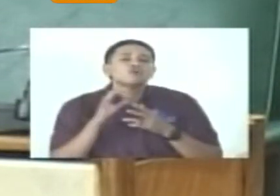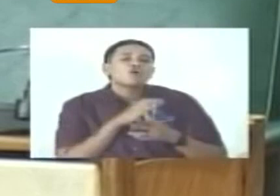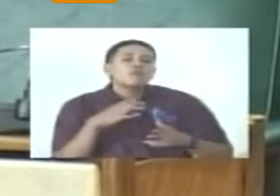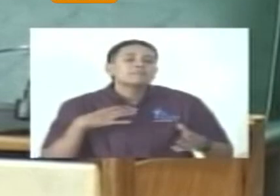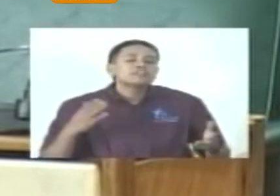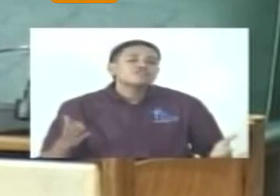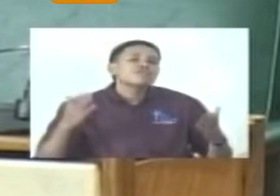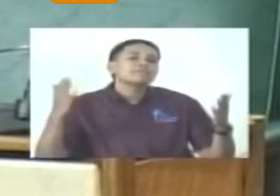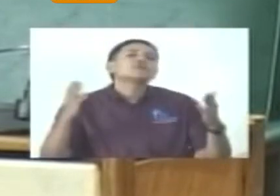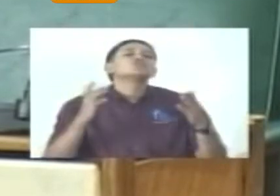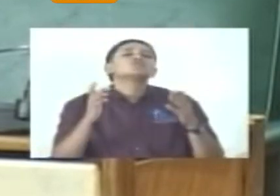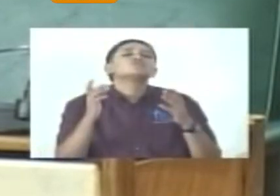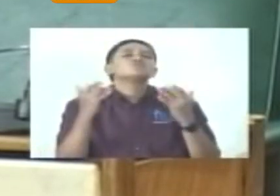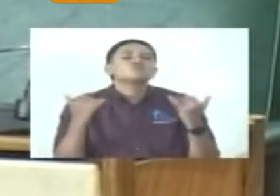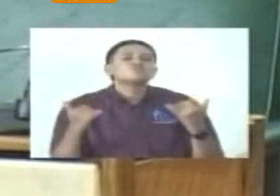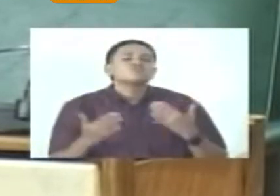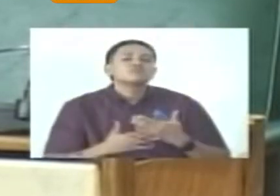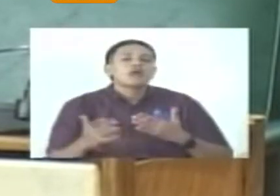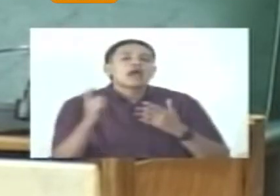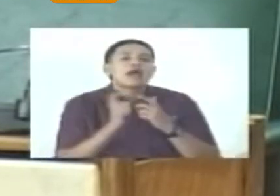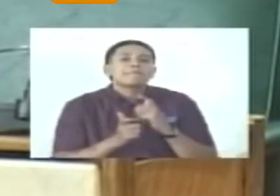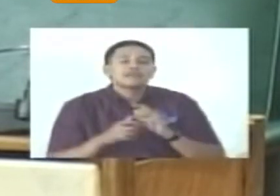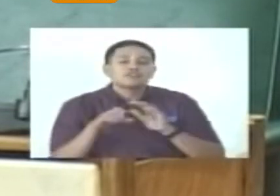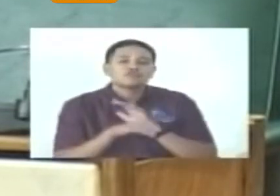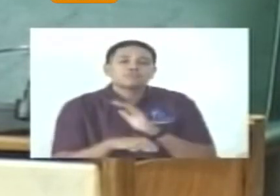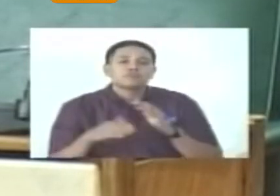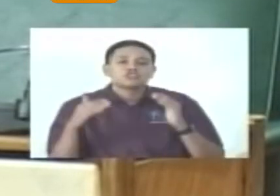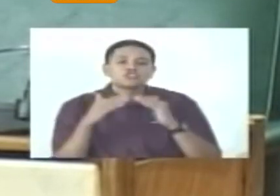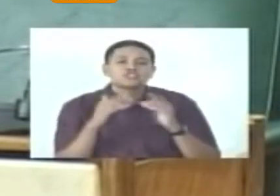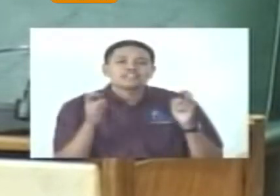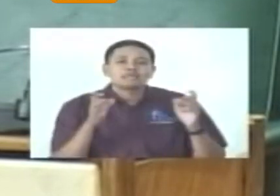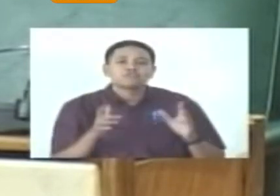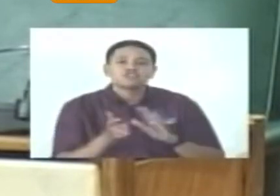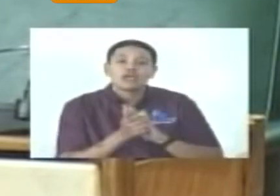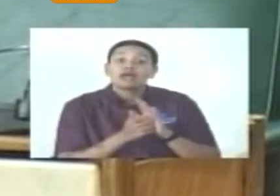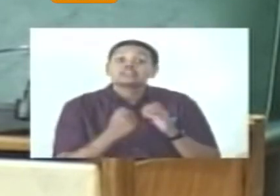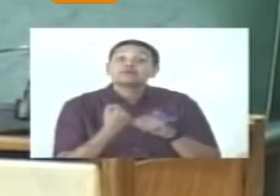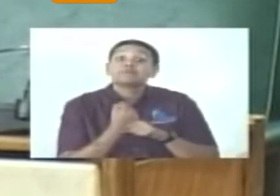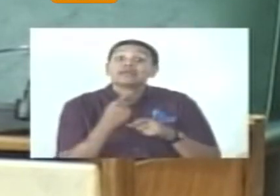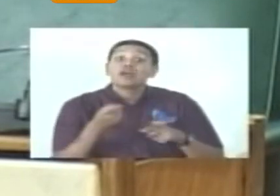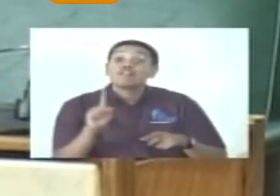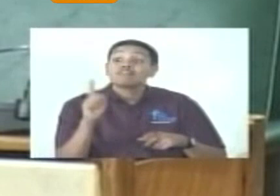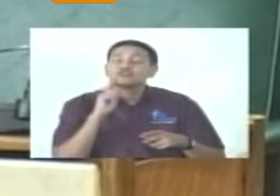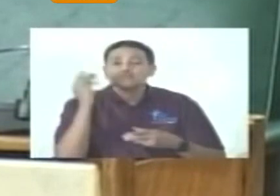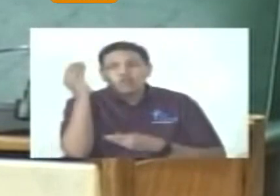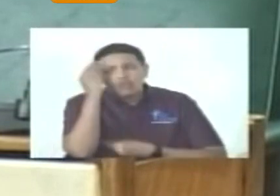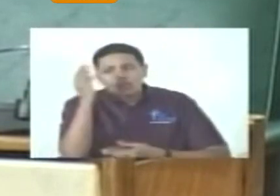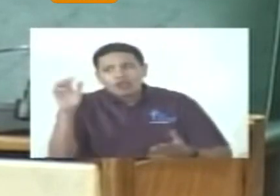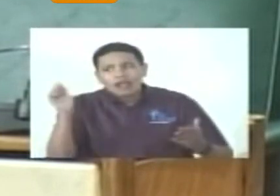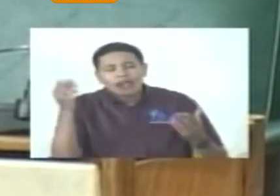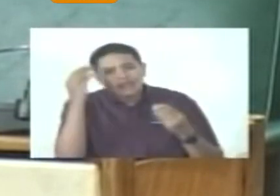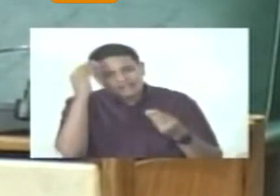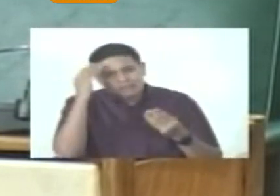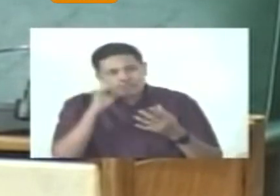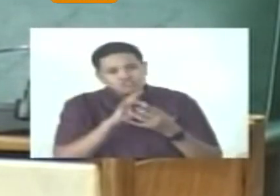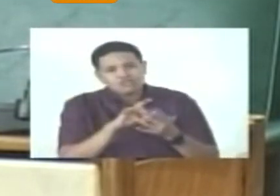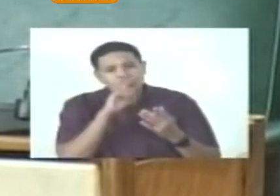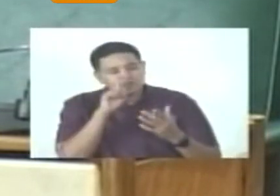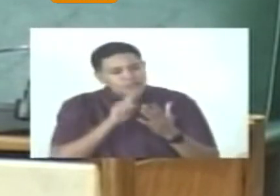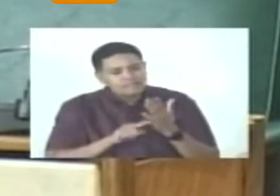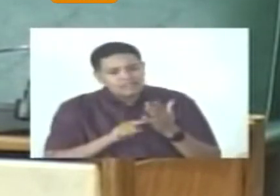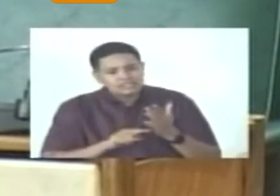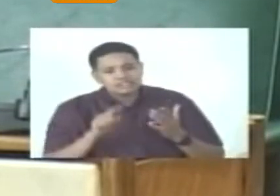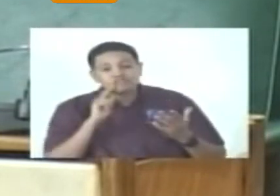to consequentially amend the Criminal Justice Administration Act to make it an offence to disclose any information in relation to an investigation